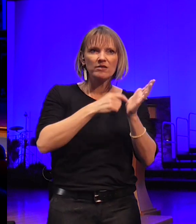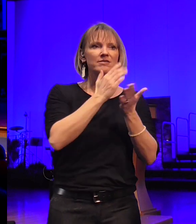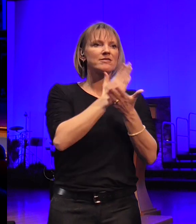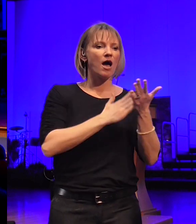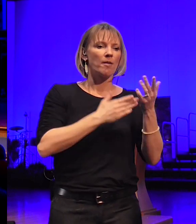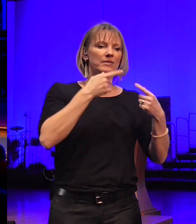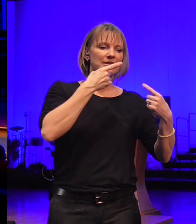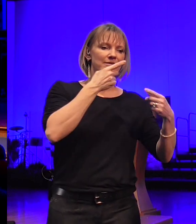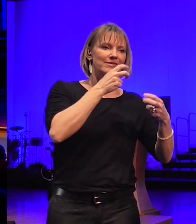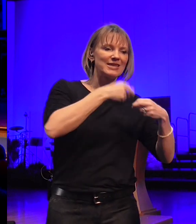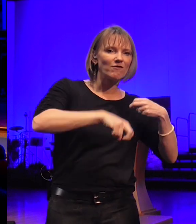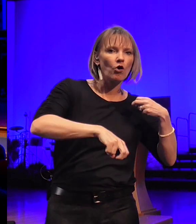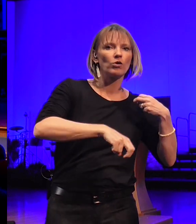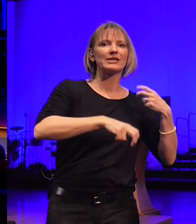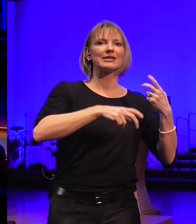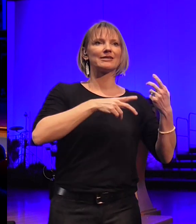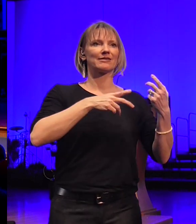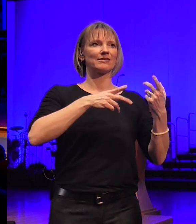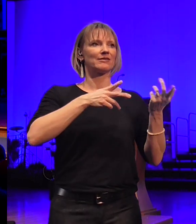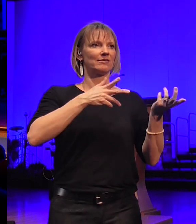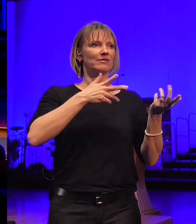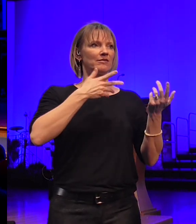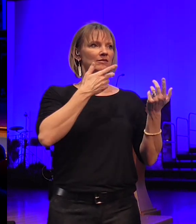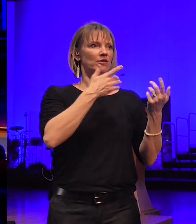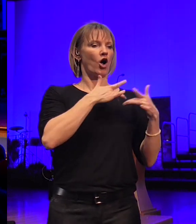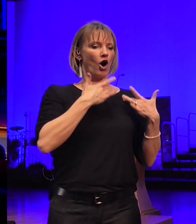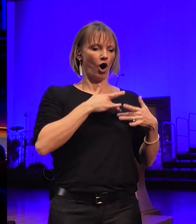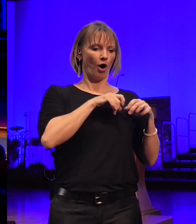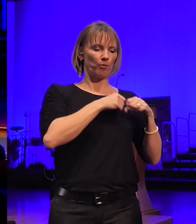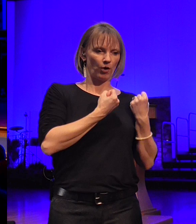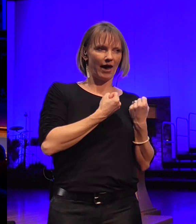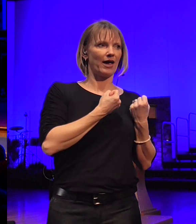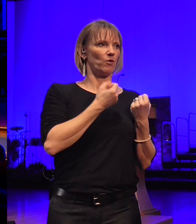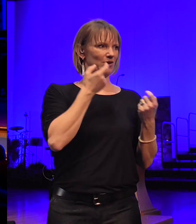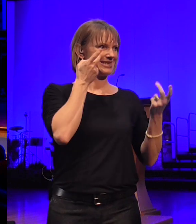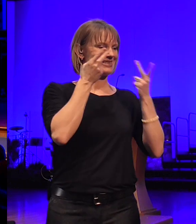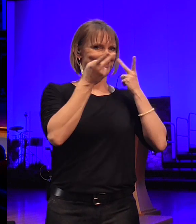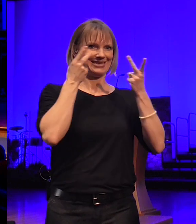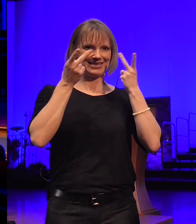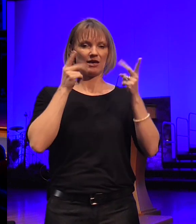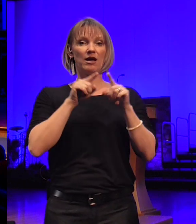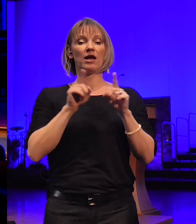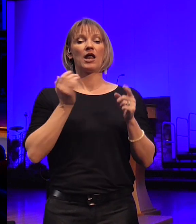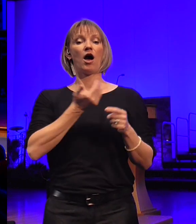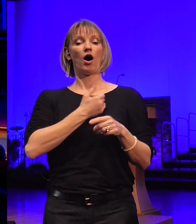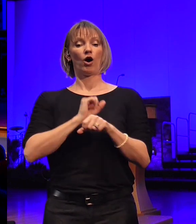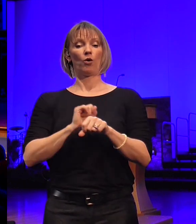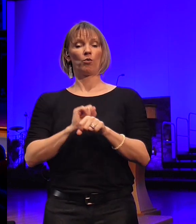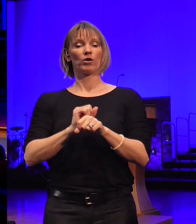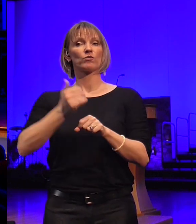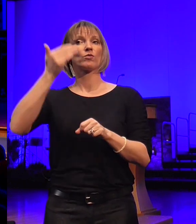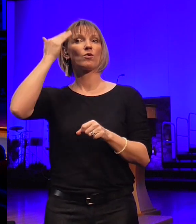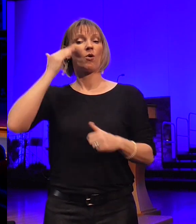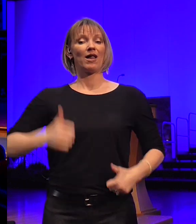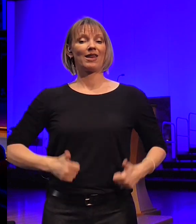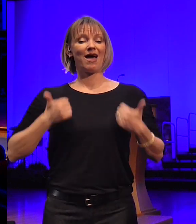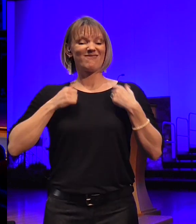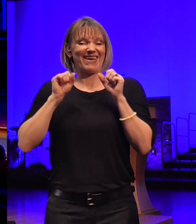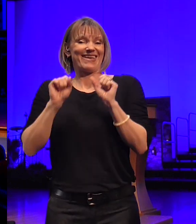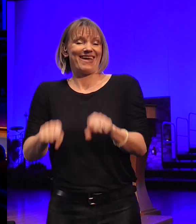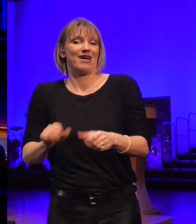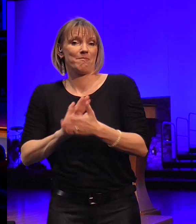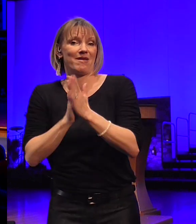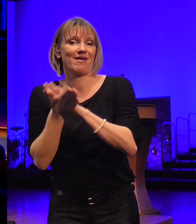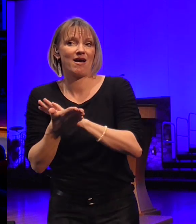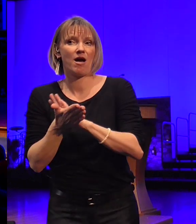that are happening all around us if we keep our eyes open. But it is our work to know what life can be and what it really is